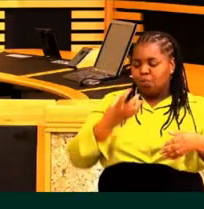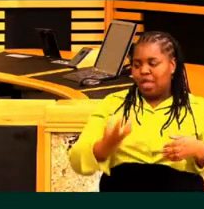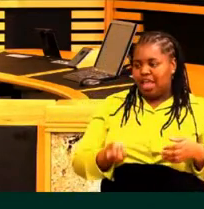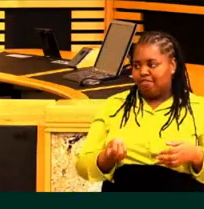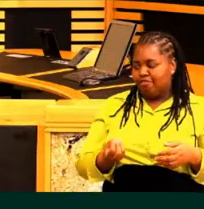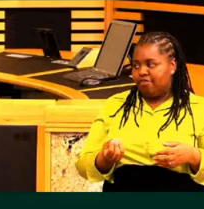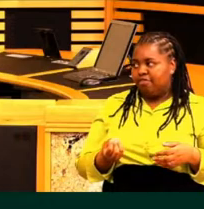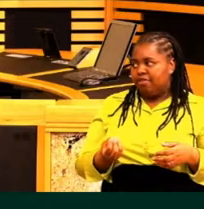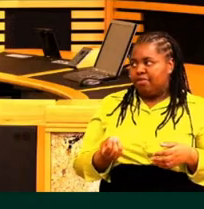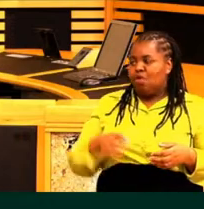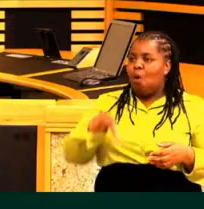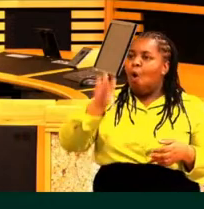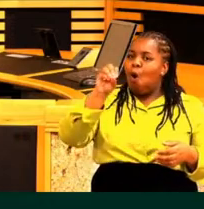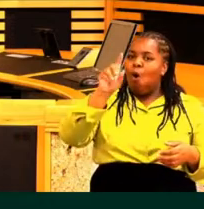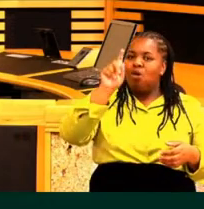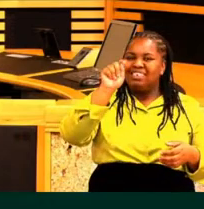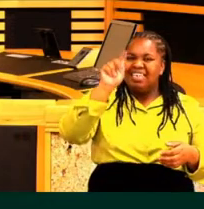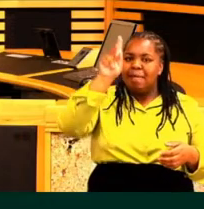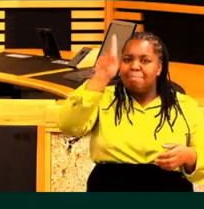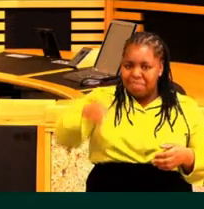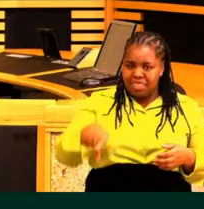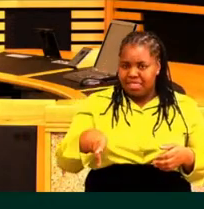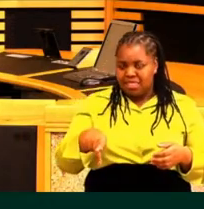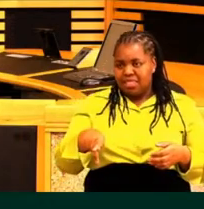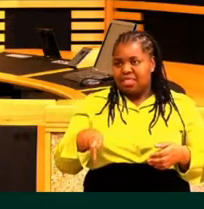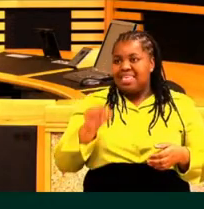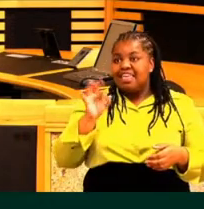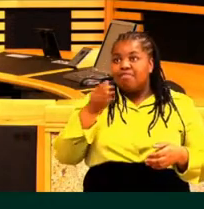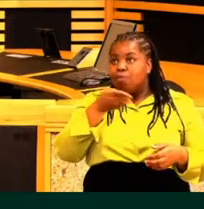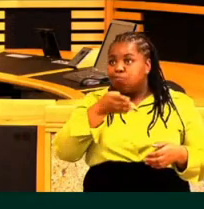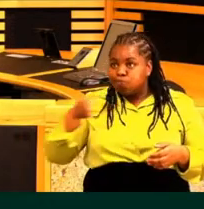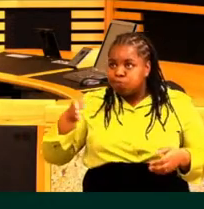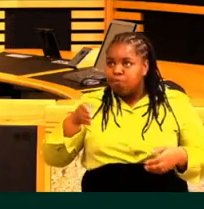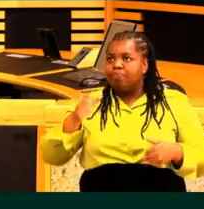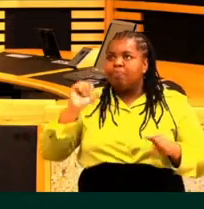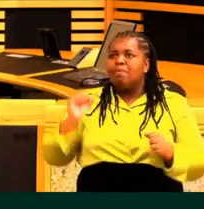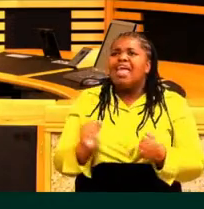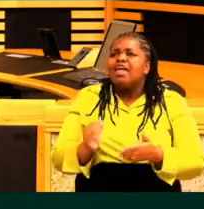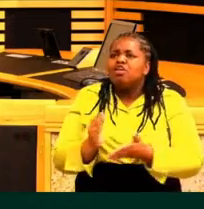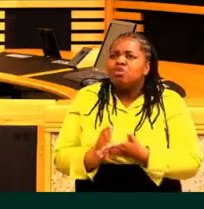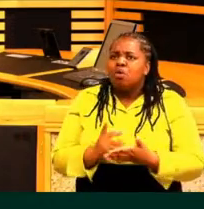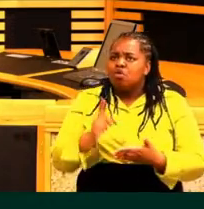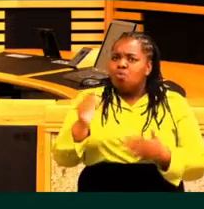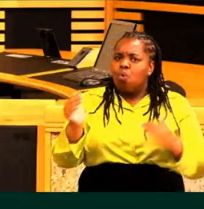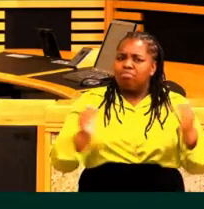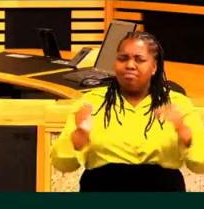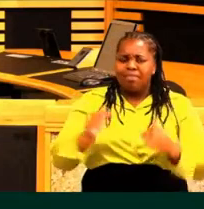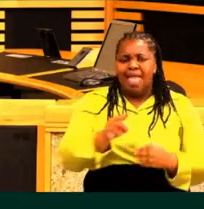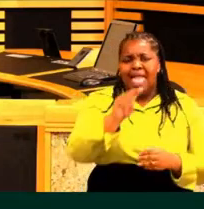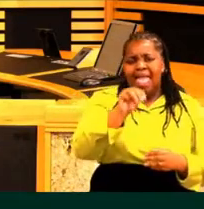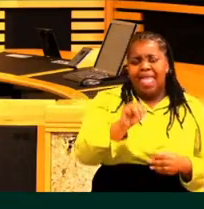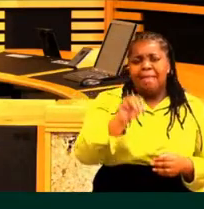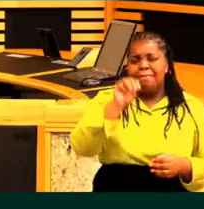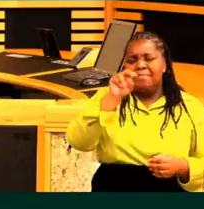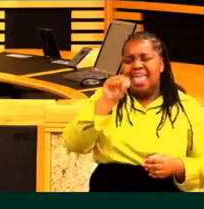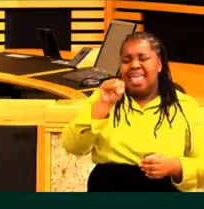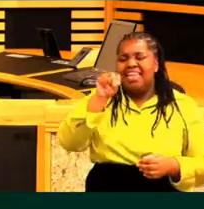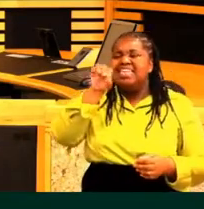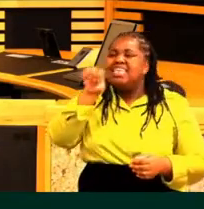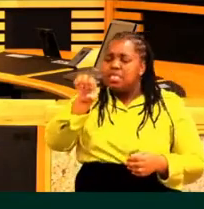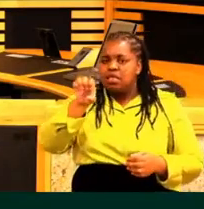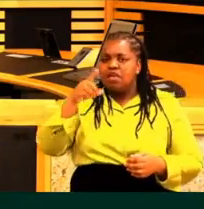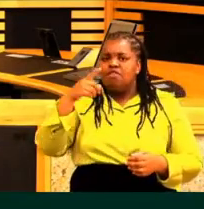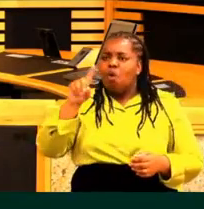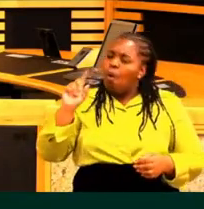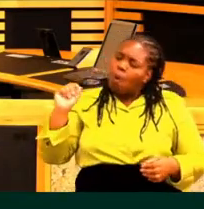in the OTP if it exists that it has to conduct m e assessment of